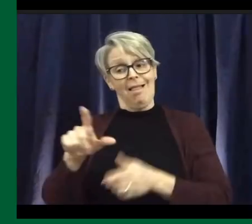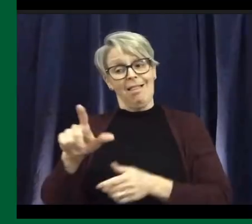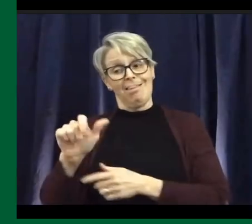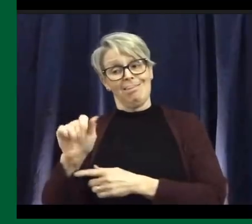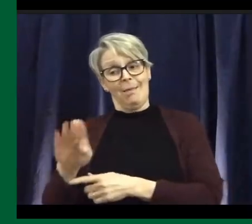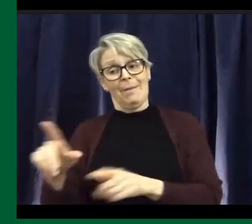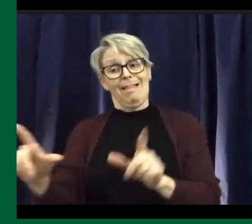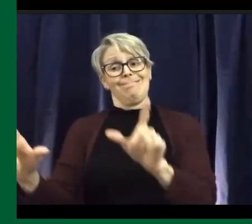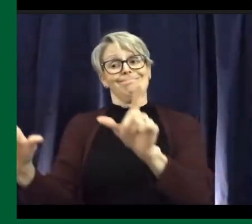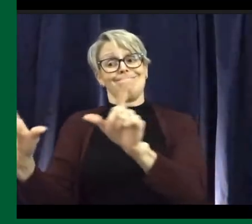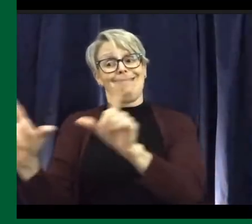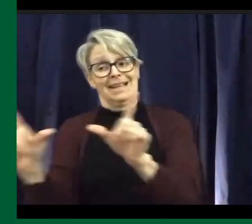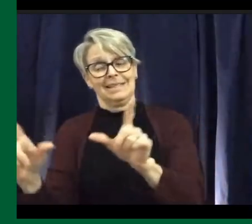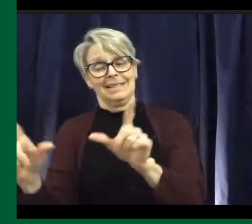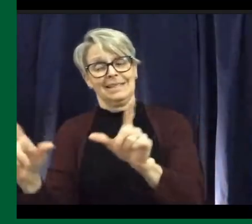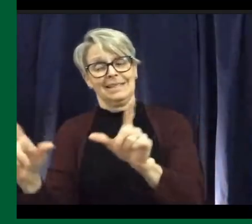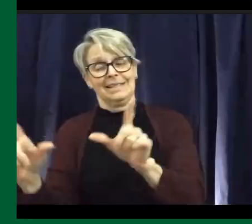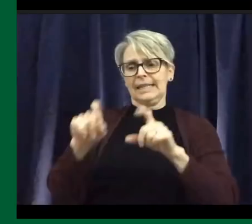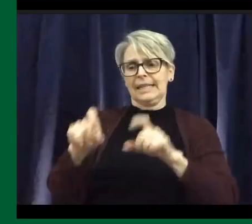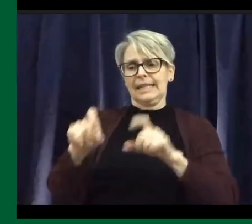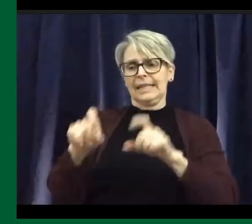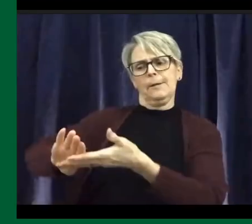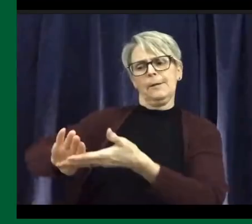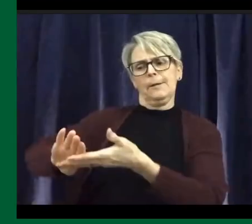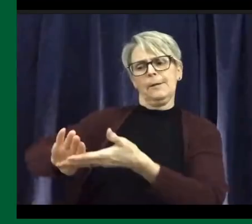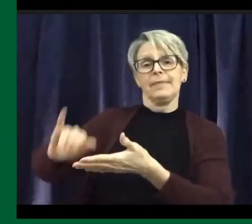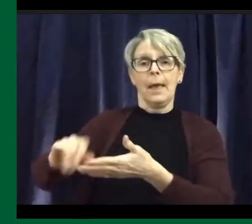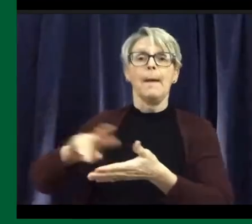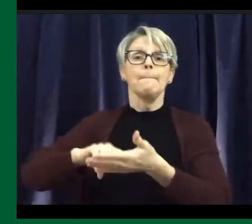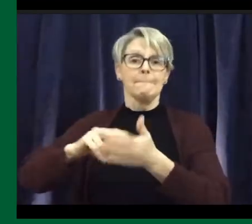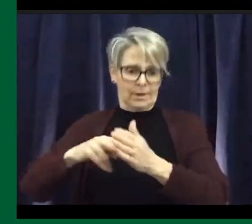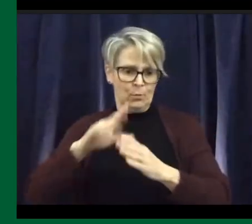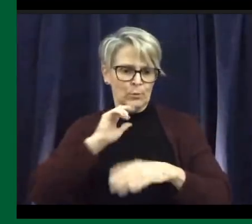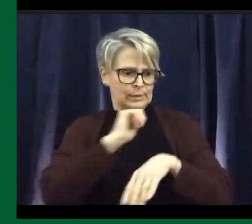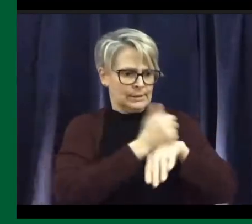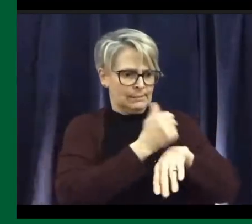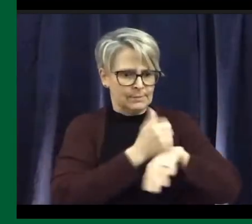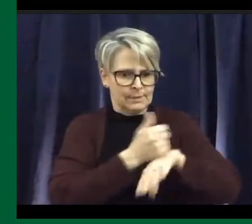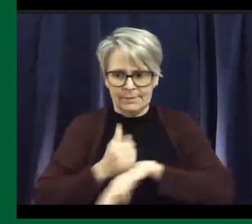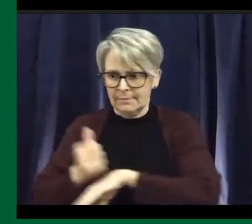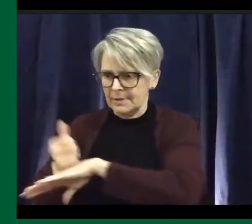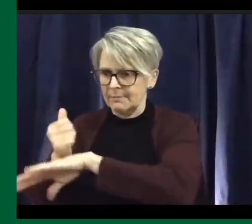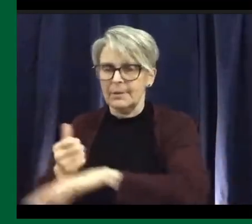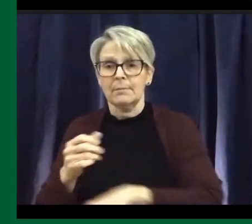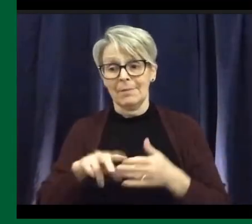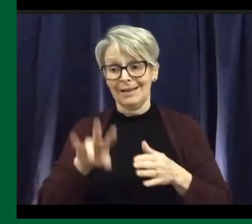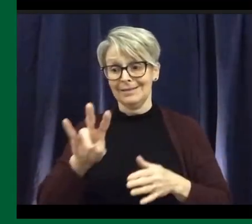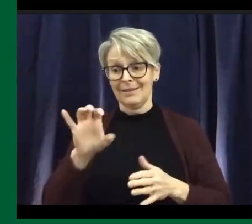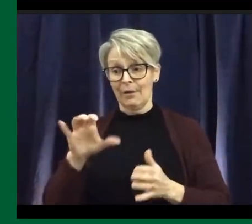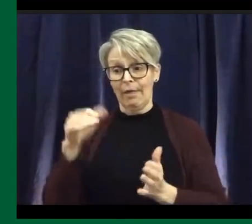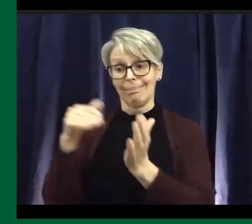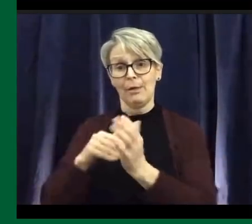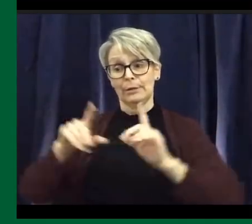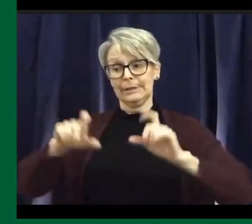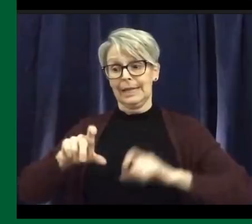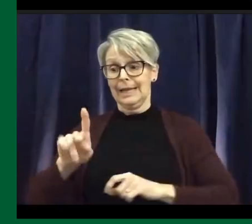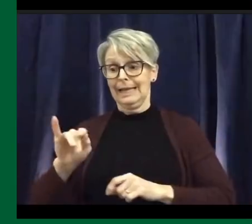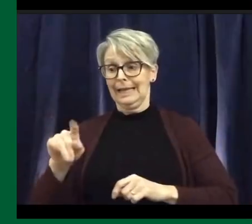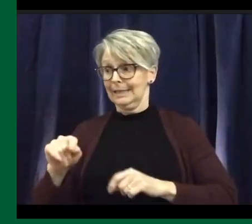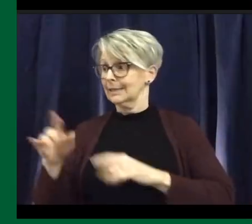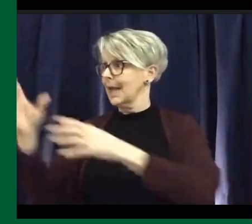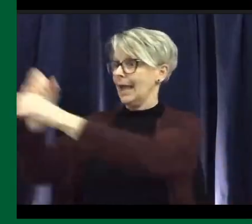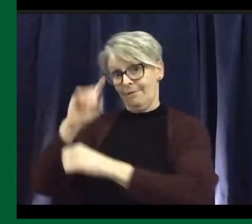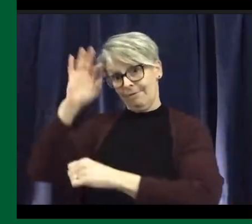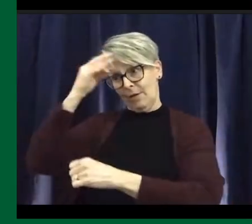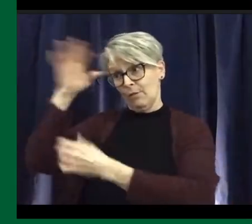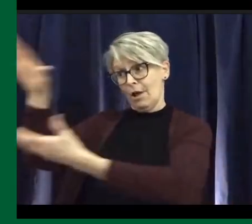simple tests. This means we can take steps to get more than 700,000 rapid test kits available from the federal allocation